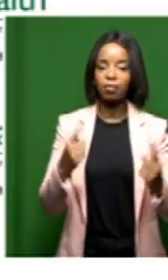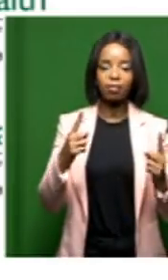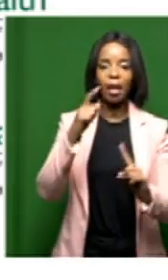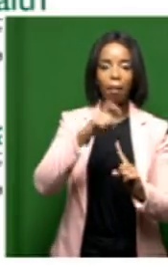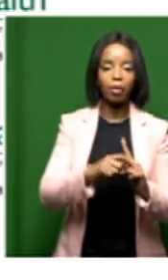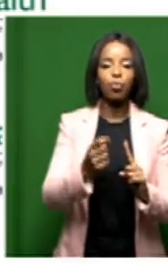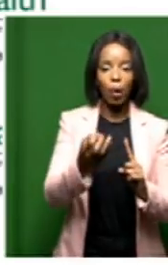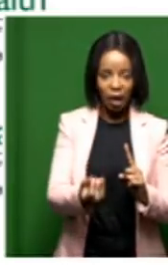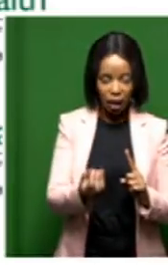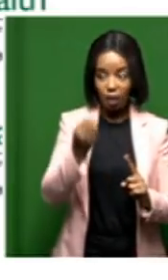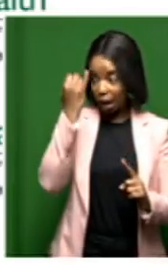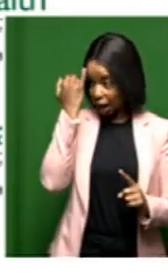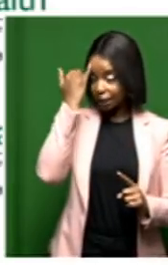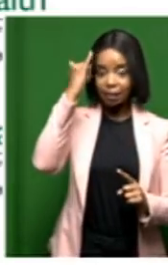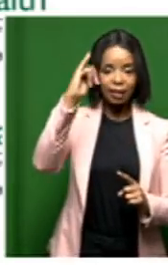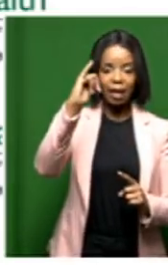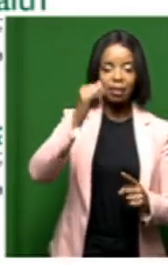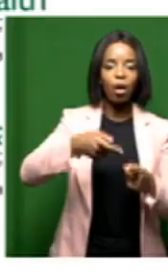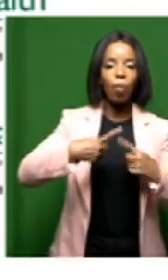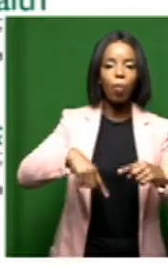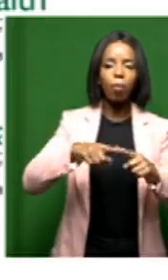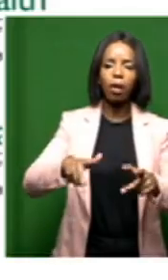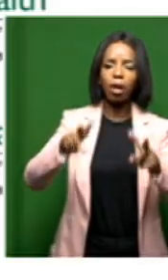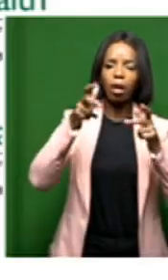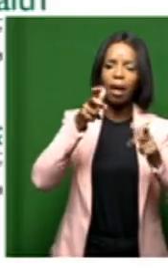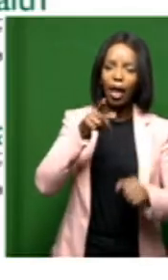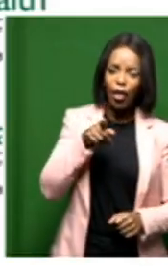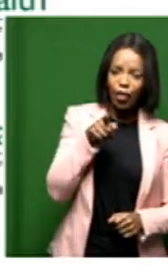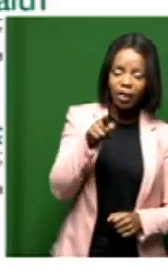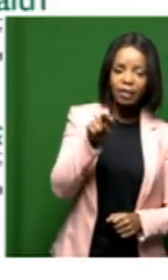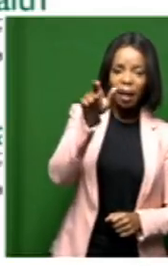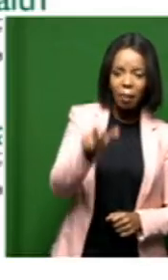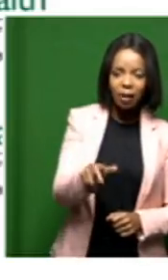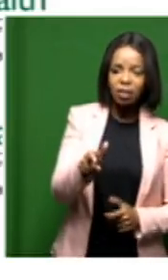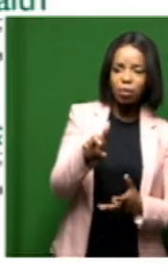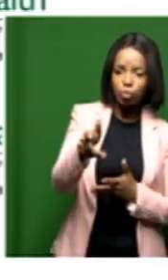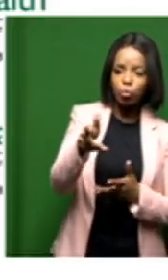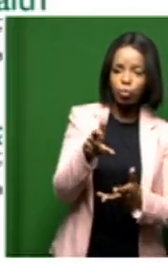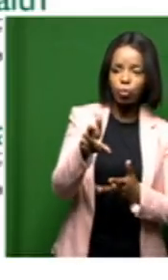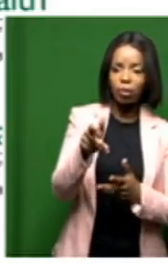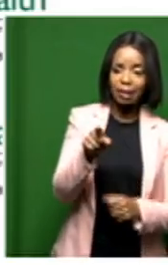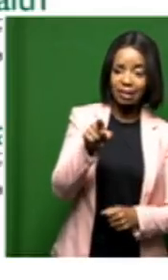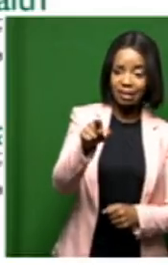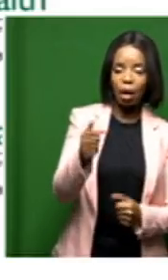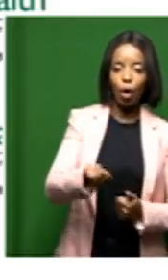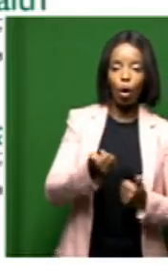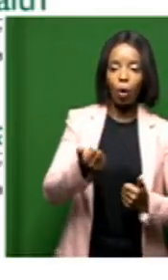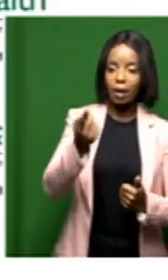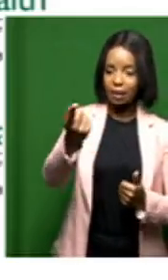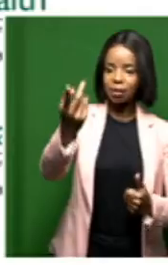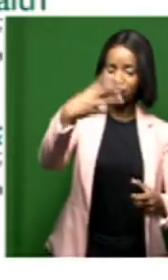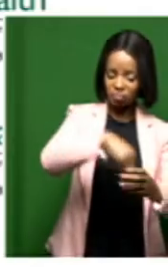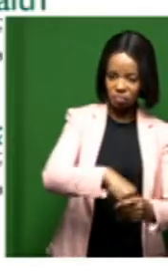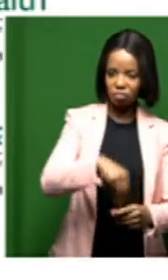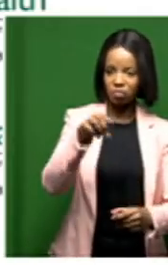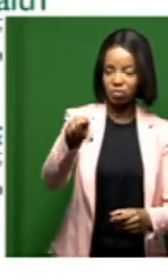having ideas, where we realize that we're talking to somebody who's already in the field, because